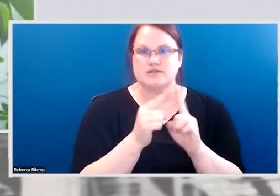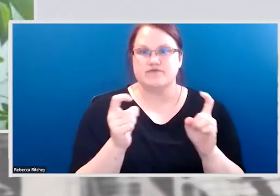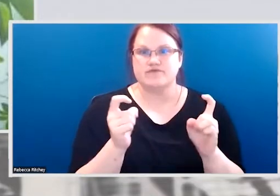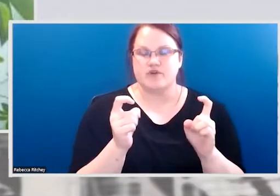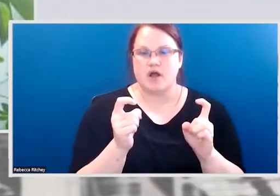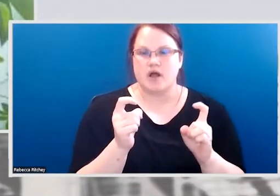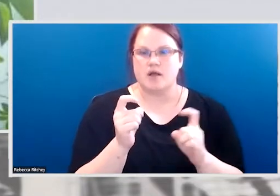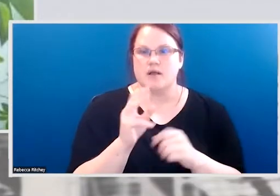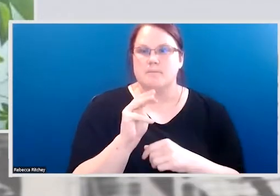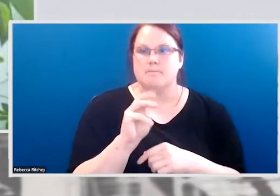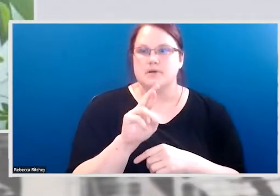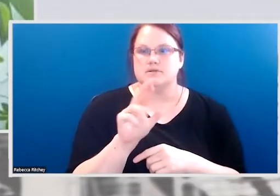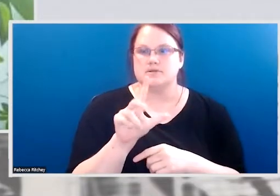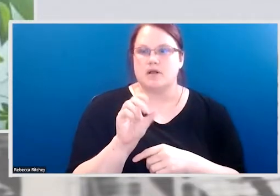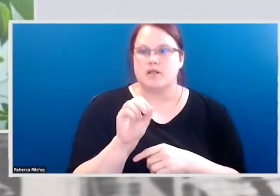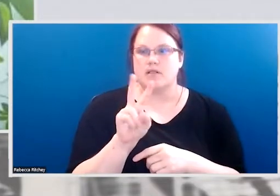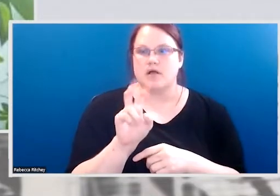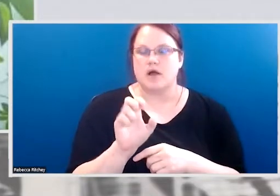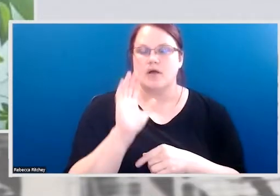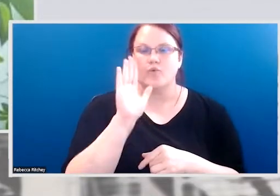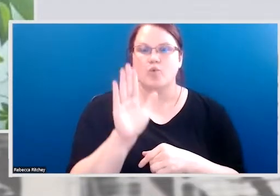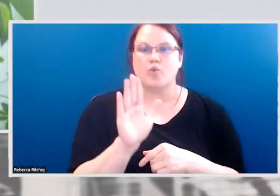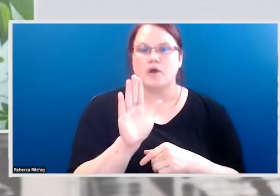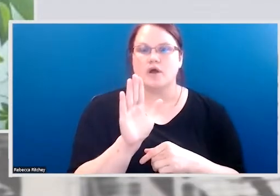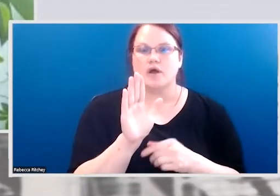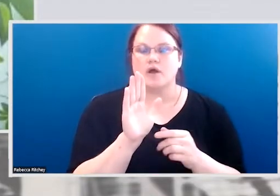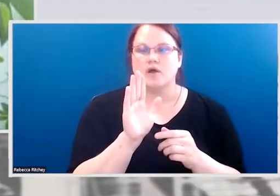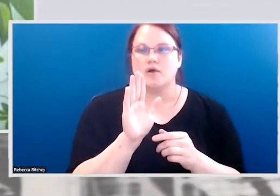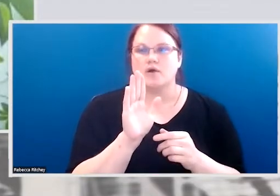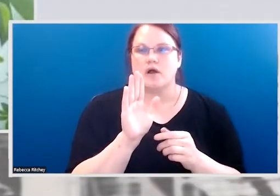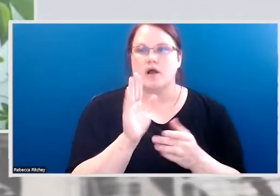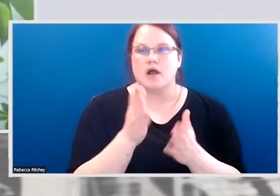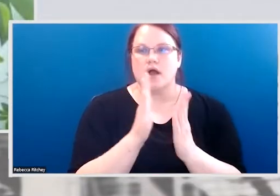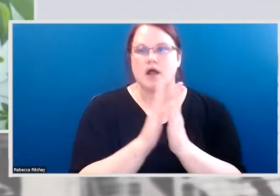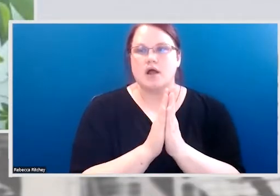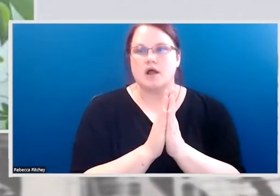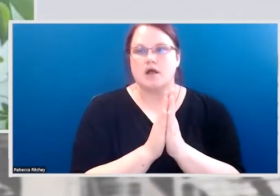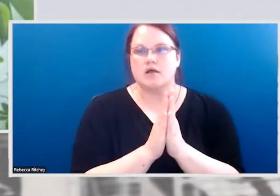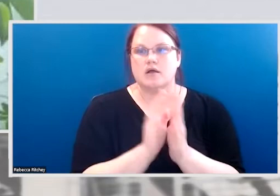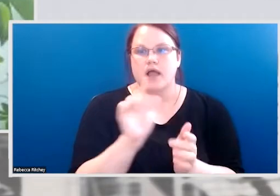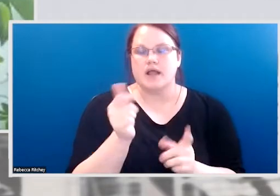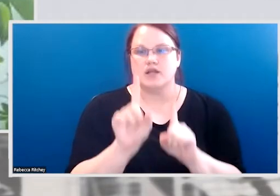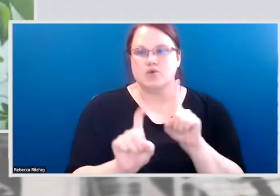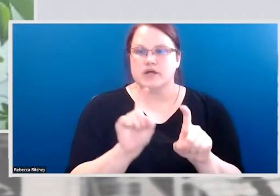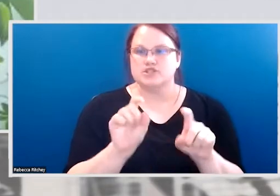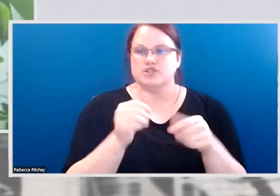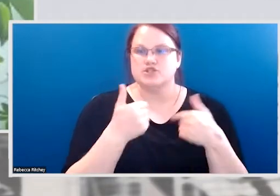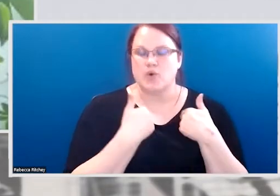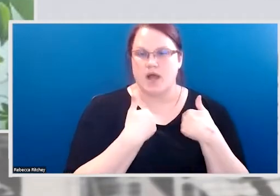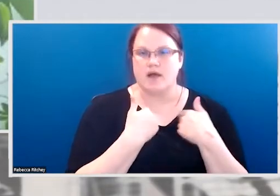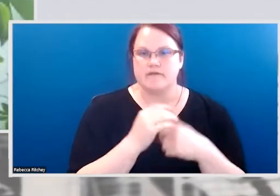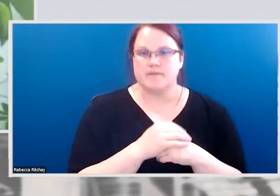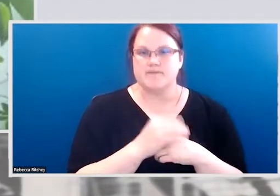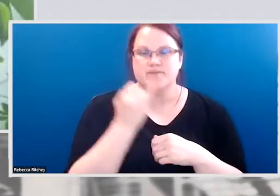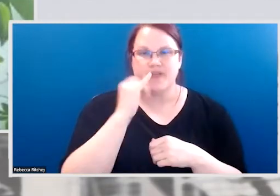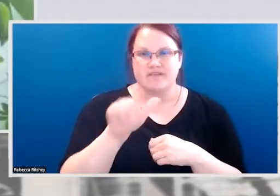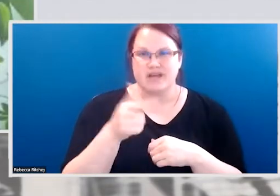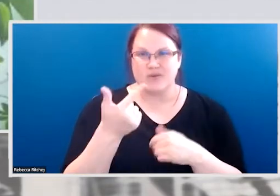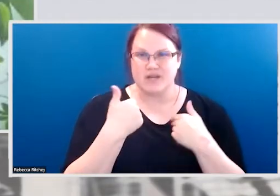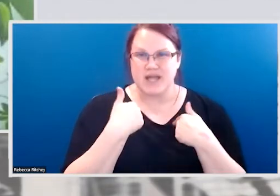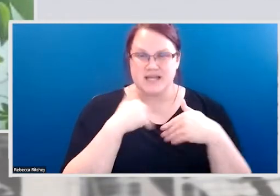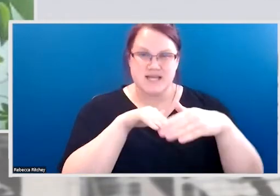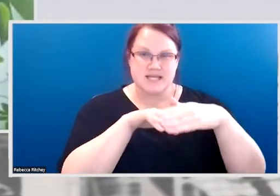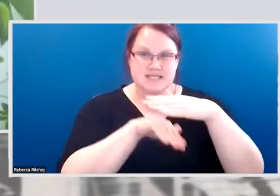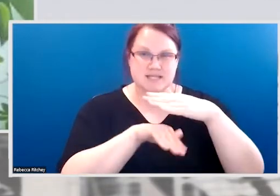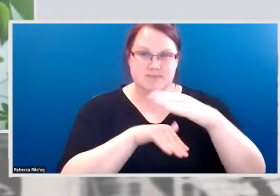Mr. Love. We'll be getting to you. We'll unmute you at the start of the question and answer so you can pose any questions you have. If anybody else has any